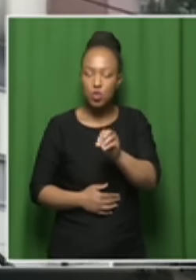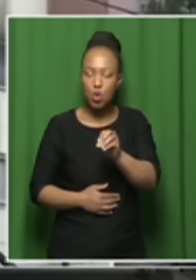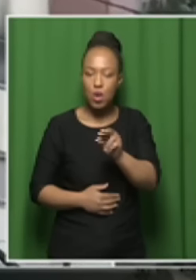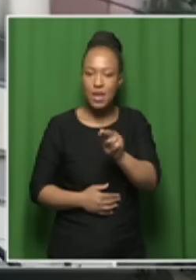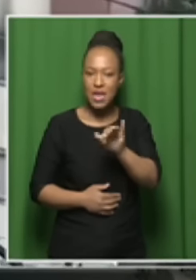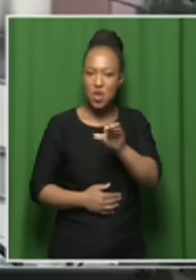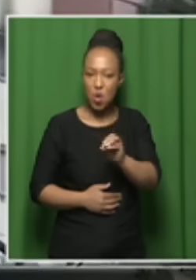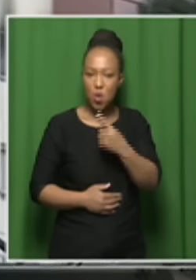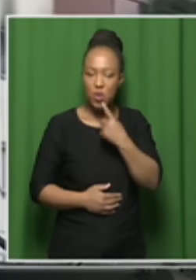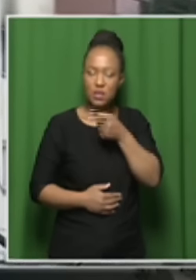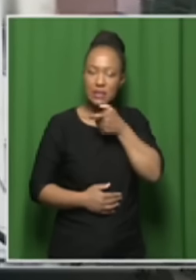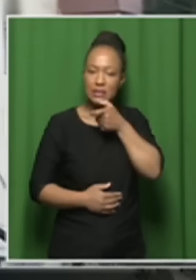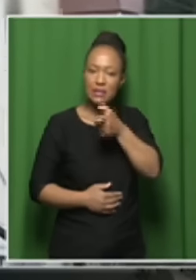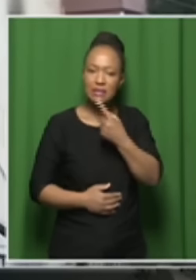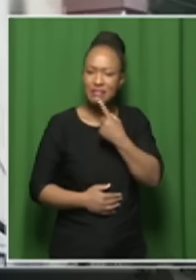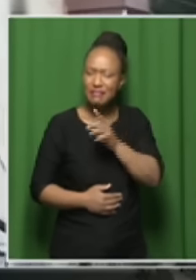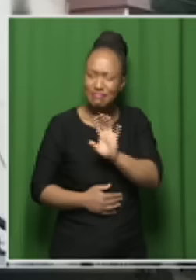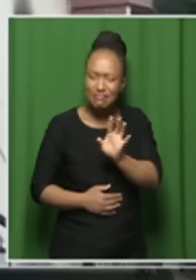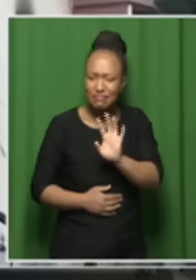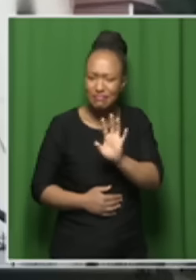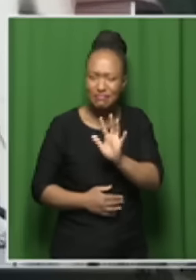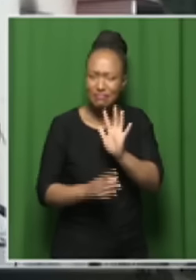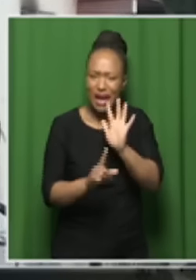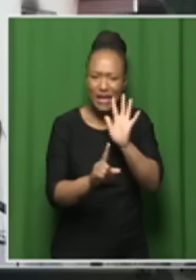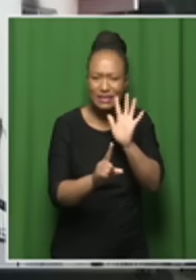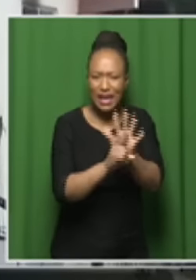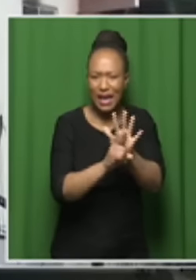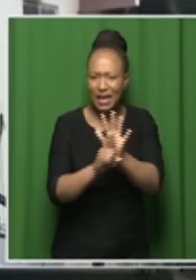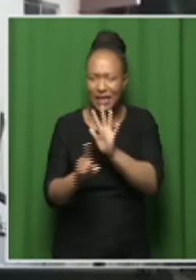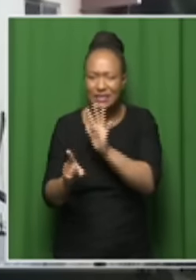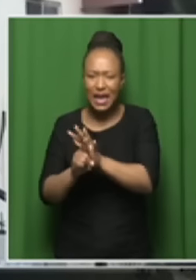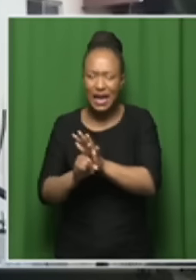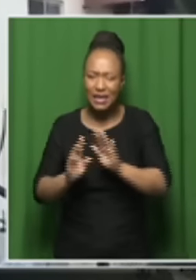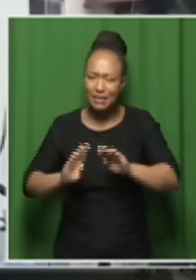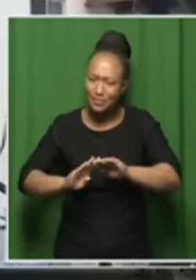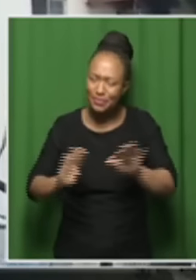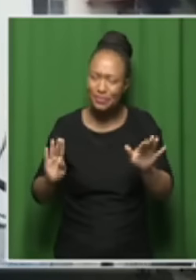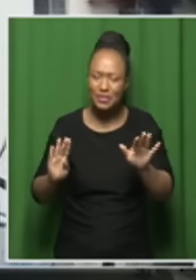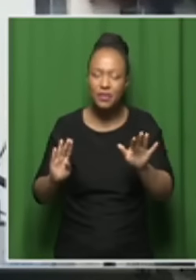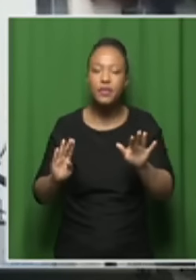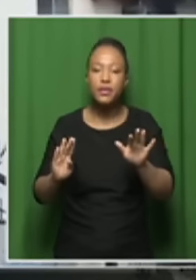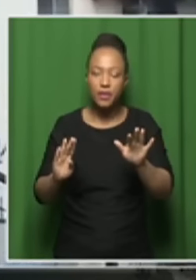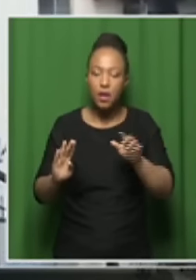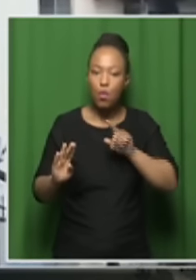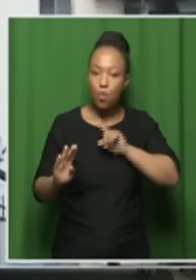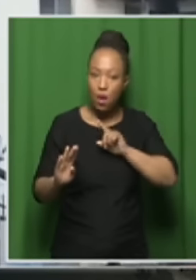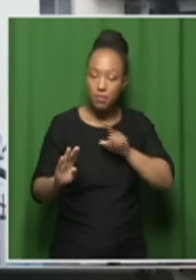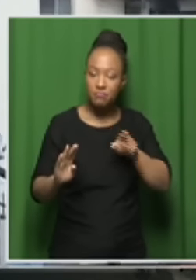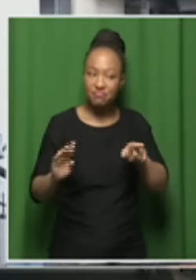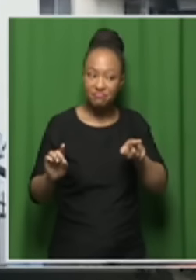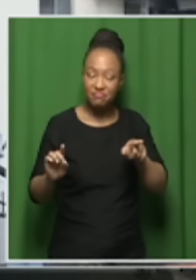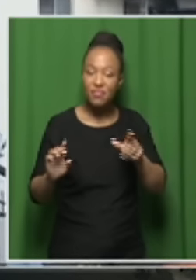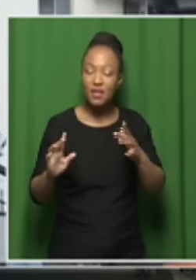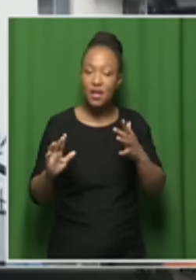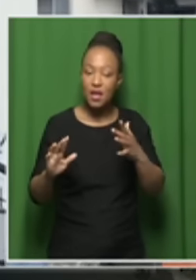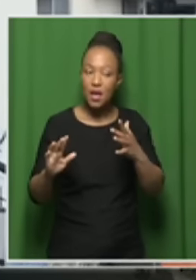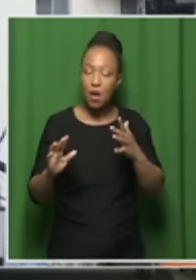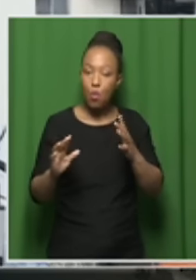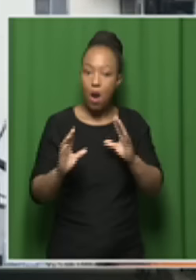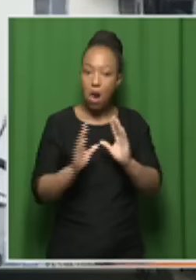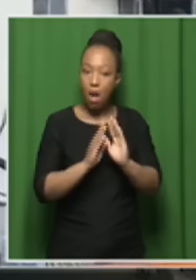particularly concerned by Israeli attacks on nuclear installations in Iran, while talks between Iran and the United States on the